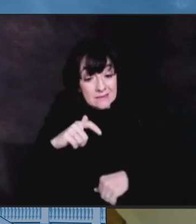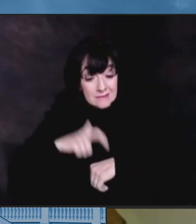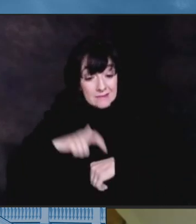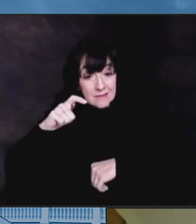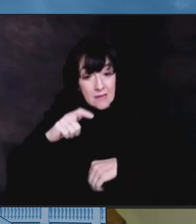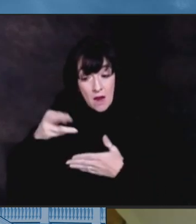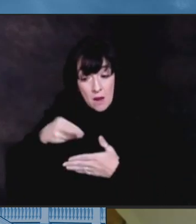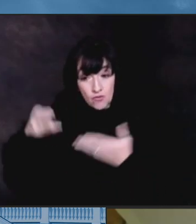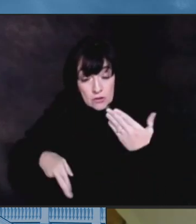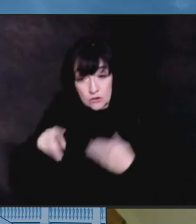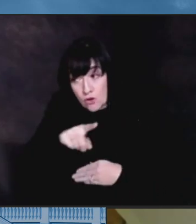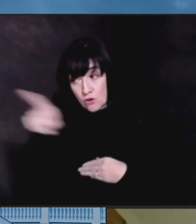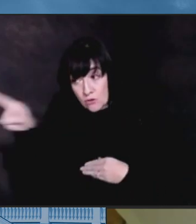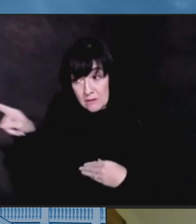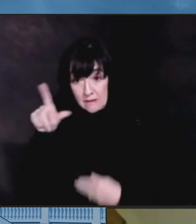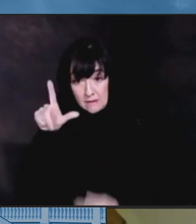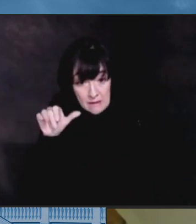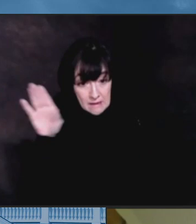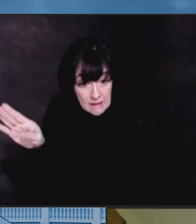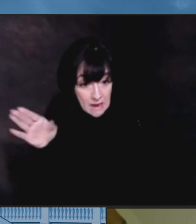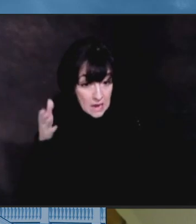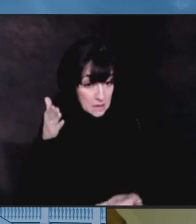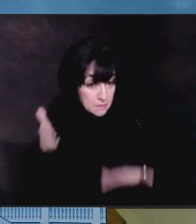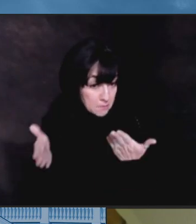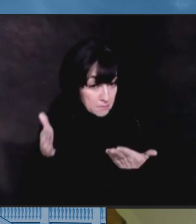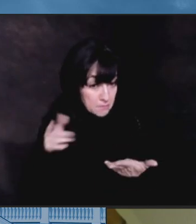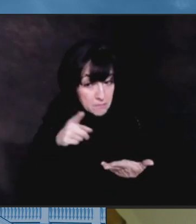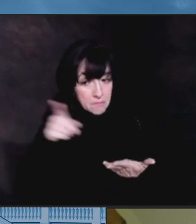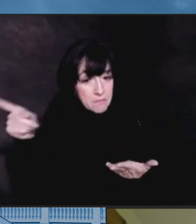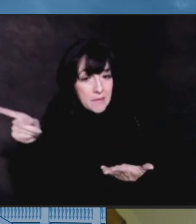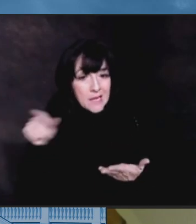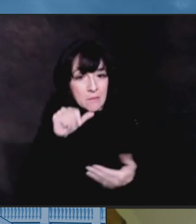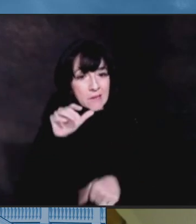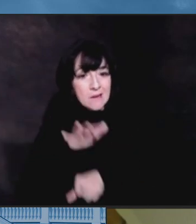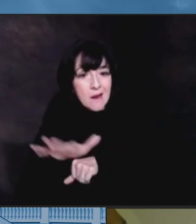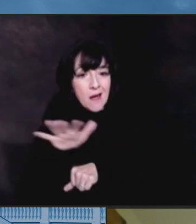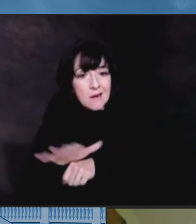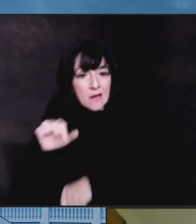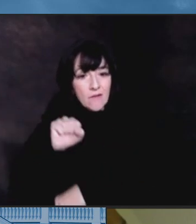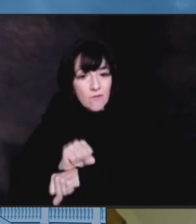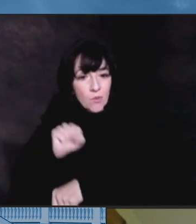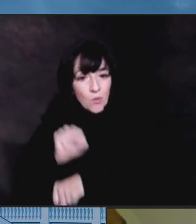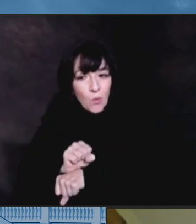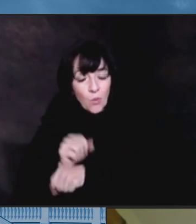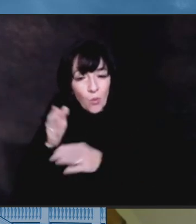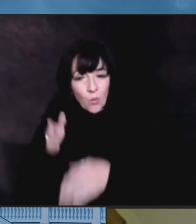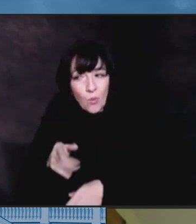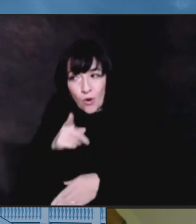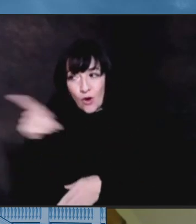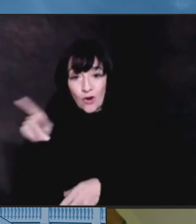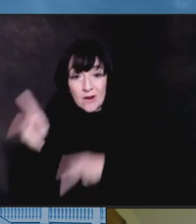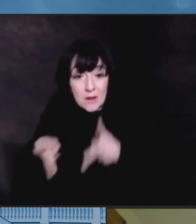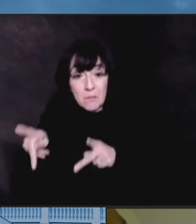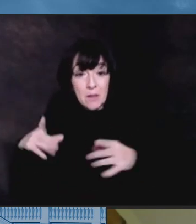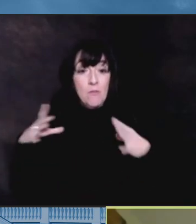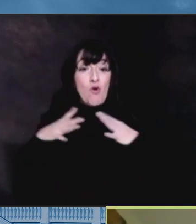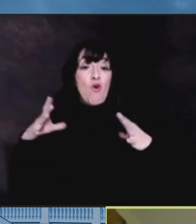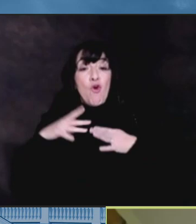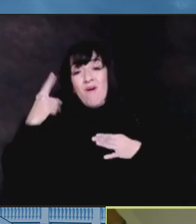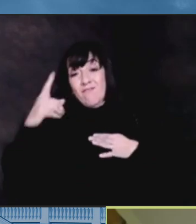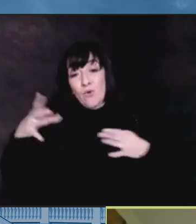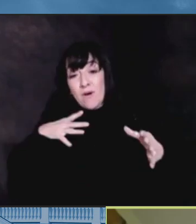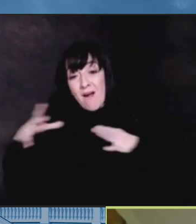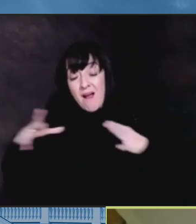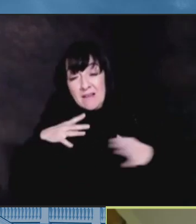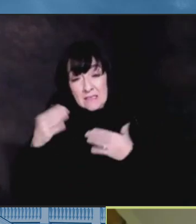the labs might have a shortage of employees because of time off due to holidays? So the